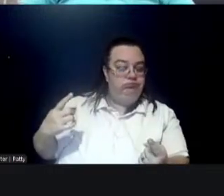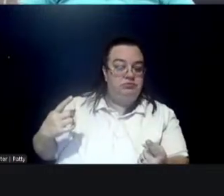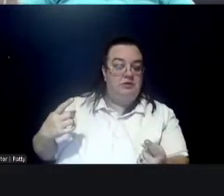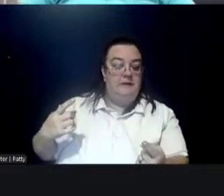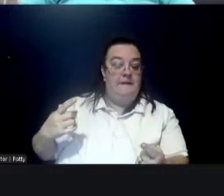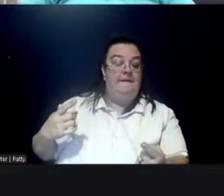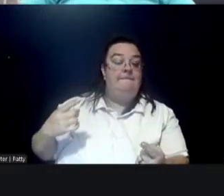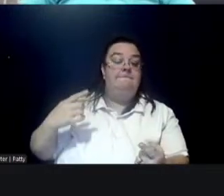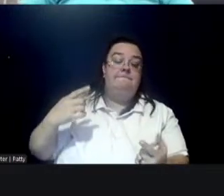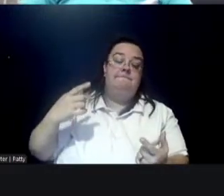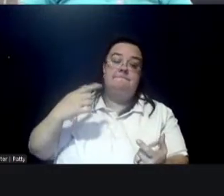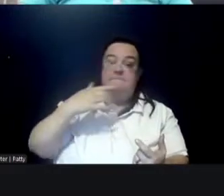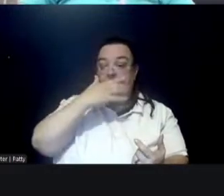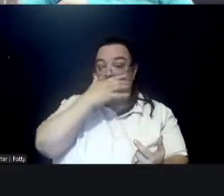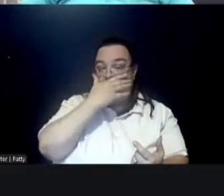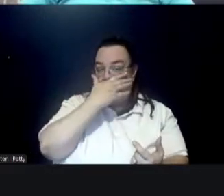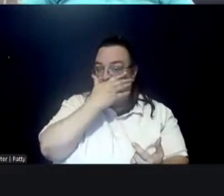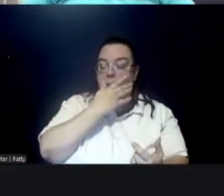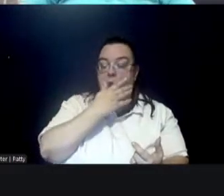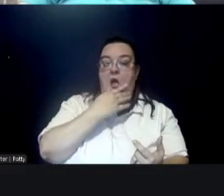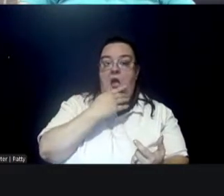we haven't